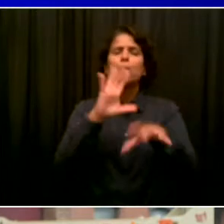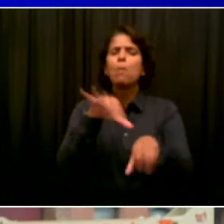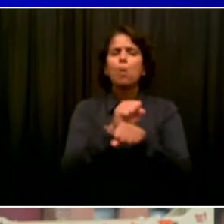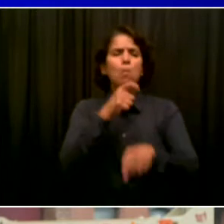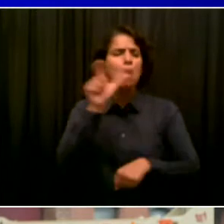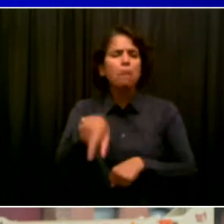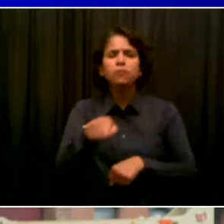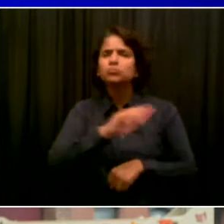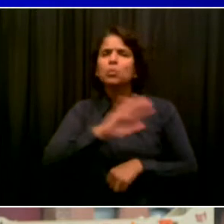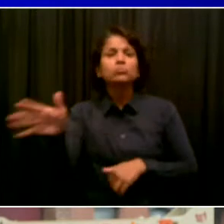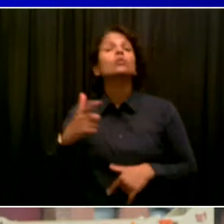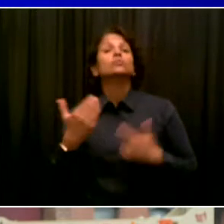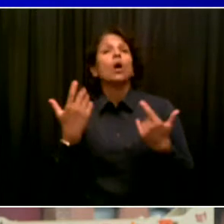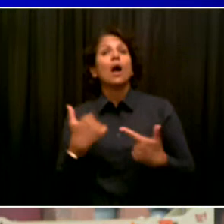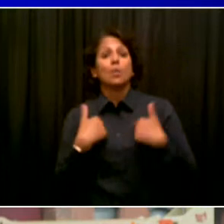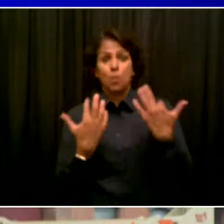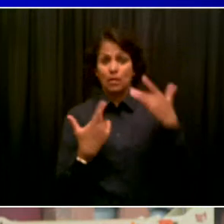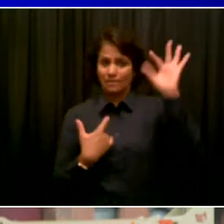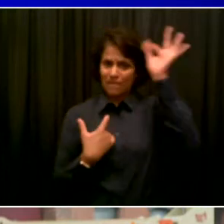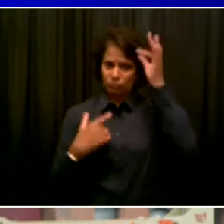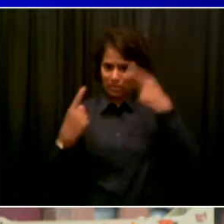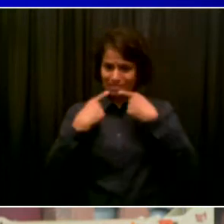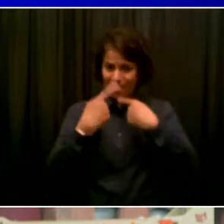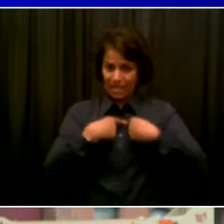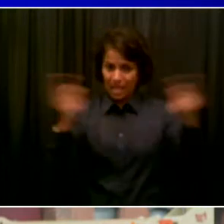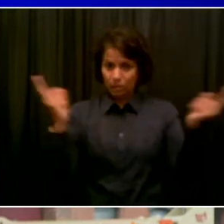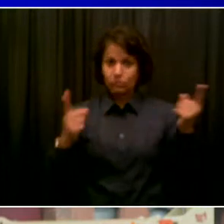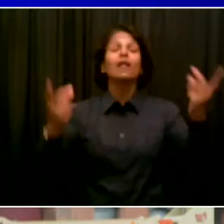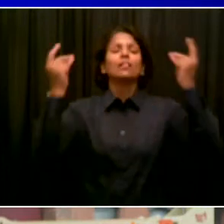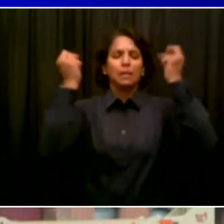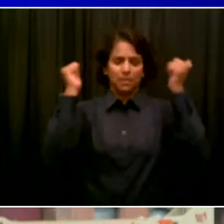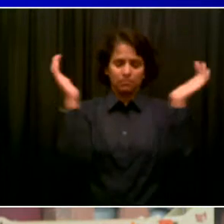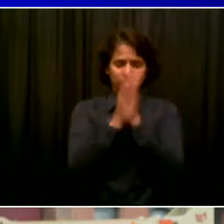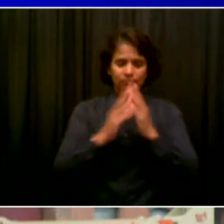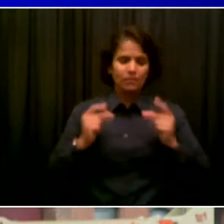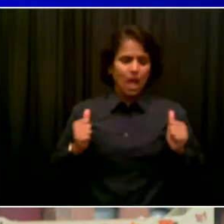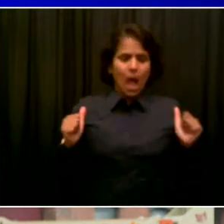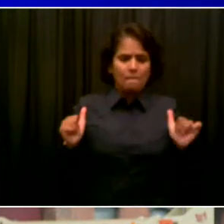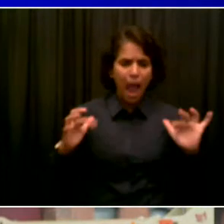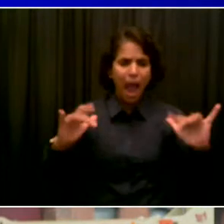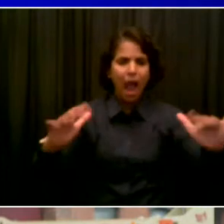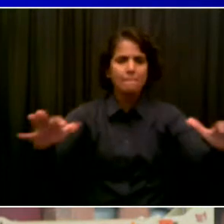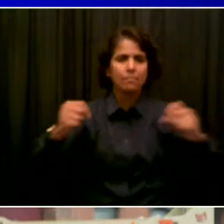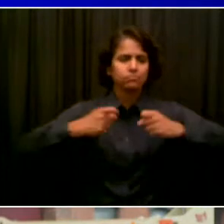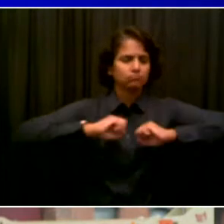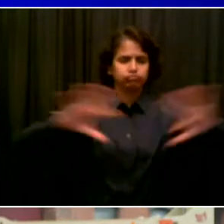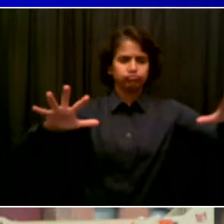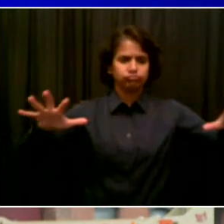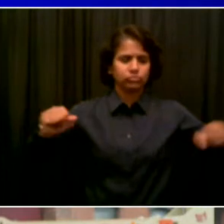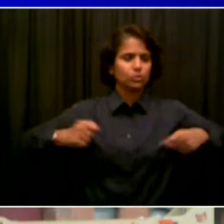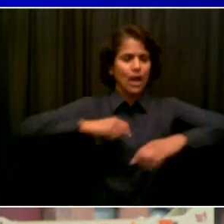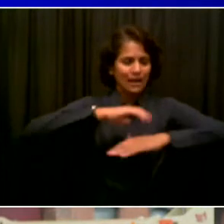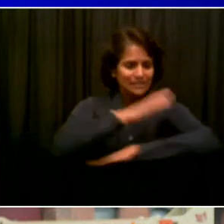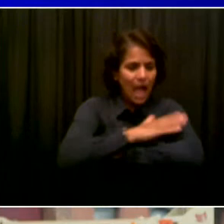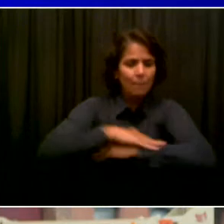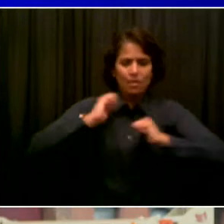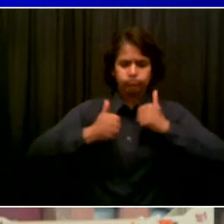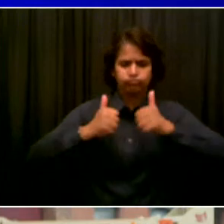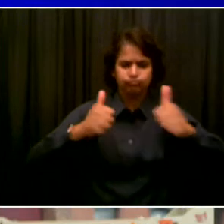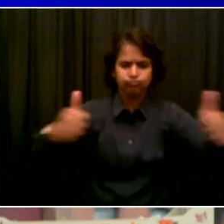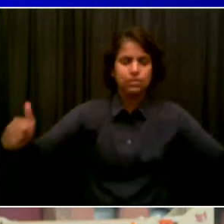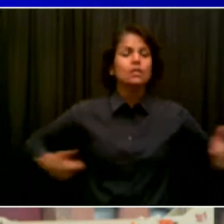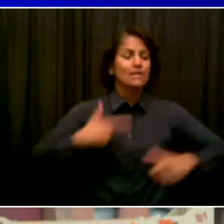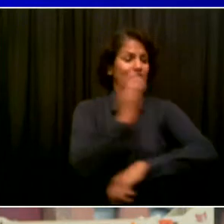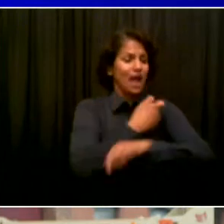texts sent out proactively to folks who are eligible, letting people know as soon as the detailed